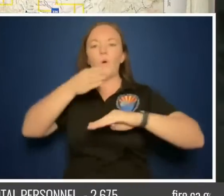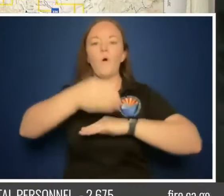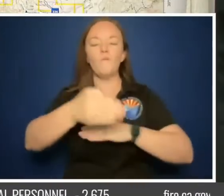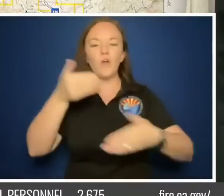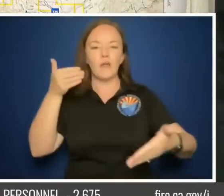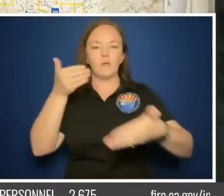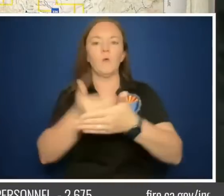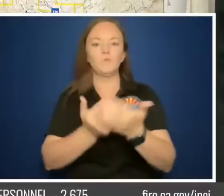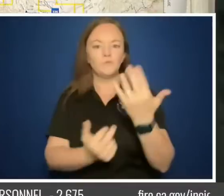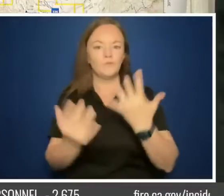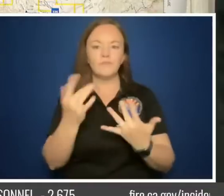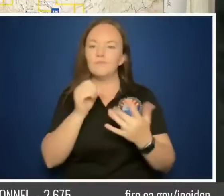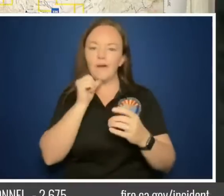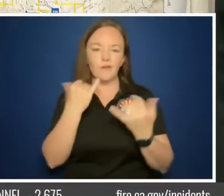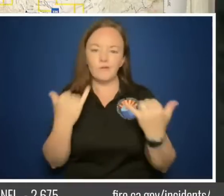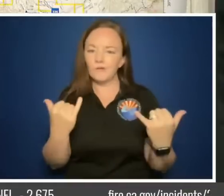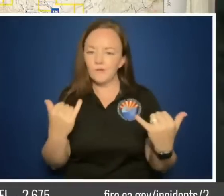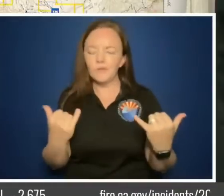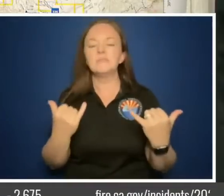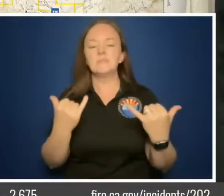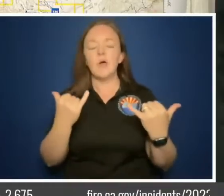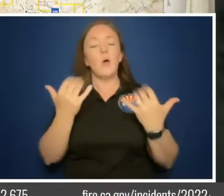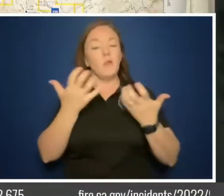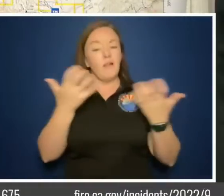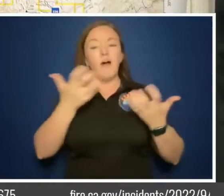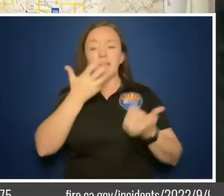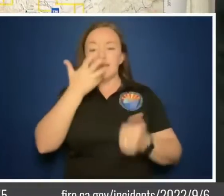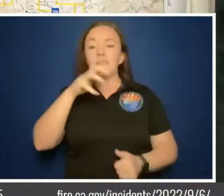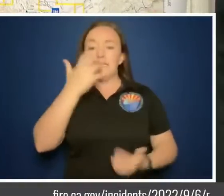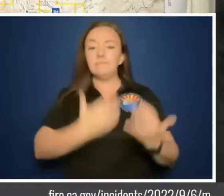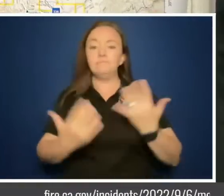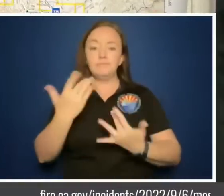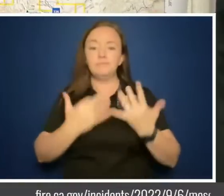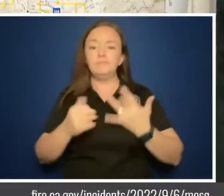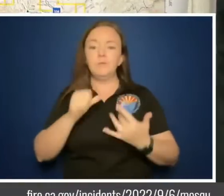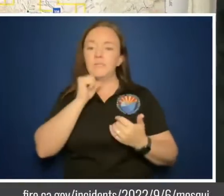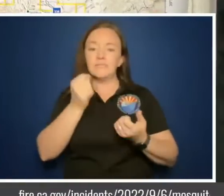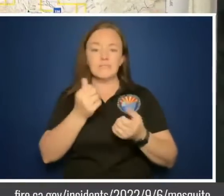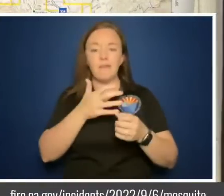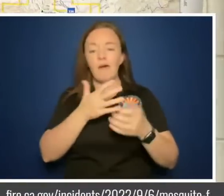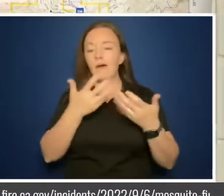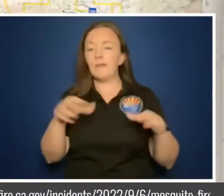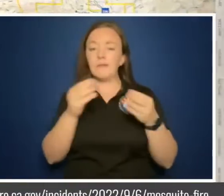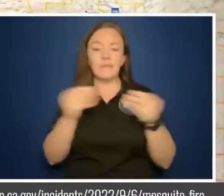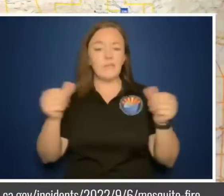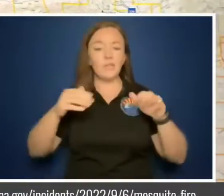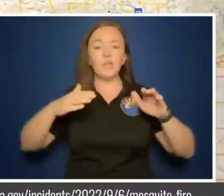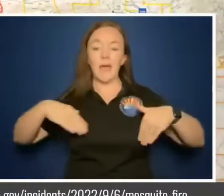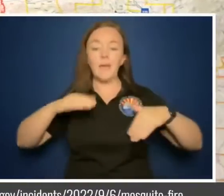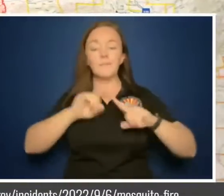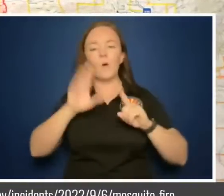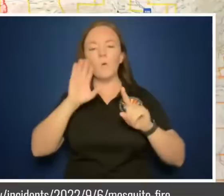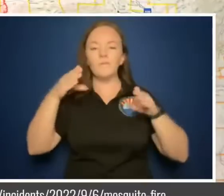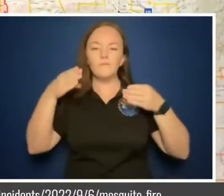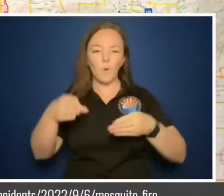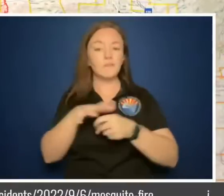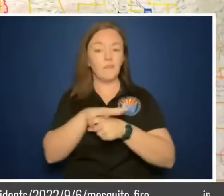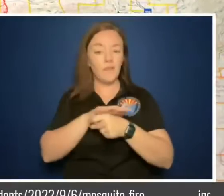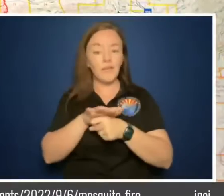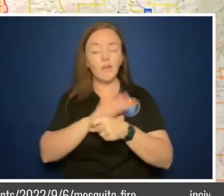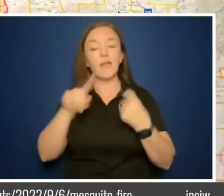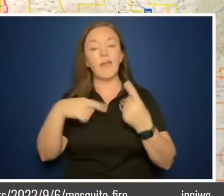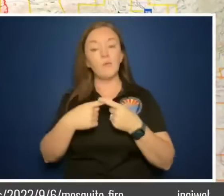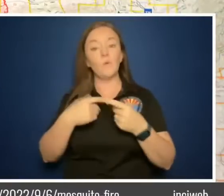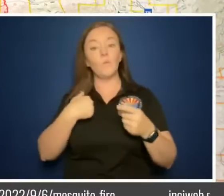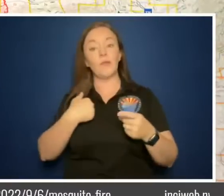looking at it, but there is quite a bit of heat. We're not out of the woods yet, but we'll continue to work on that area, and as soon as we get clear air to get aircraft